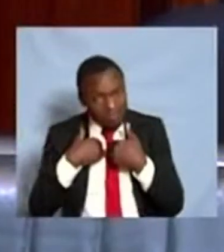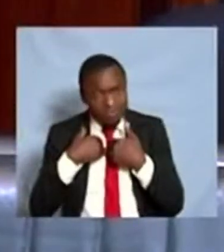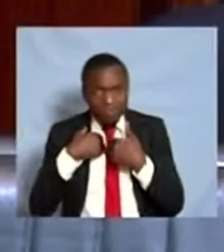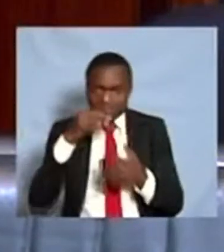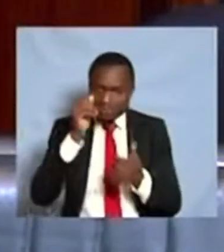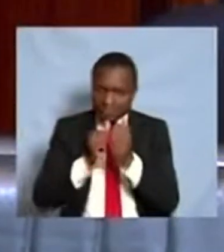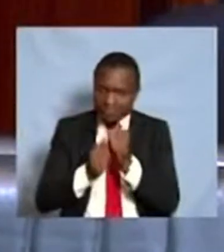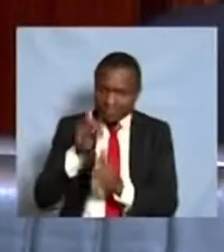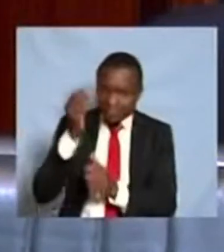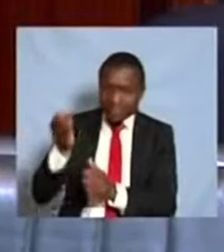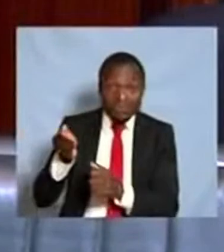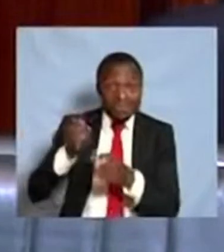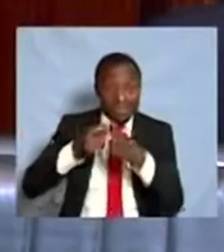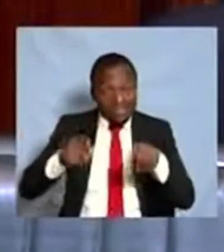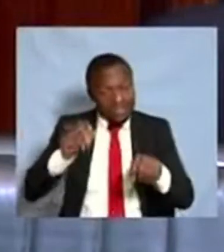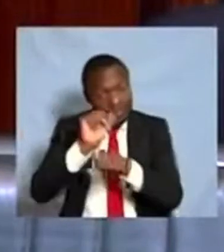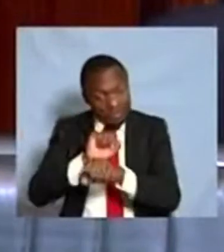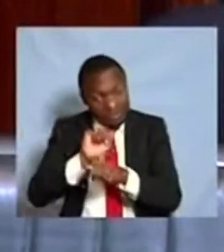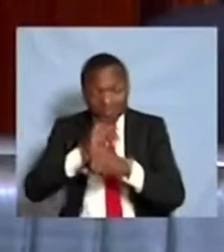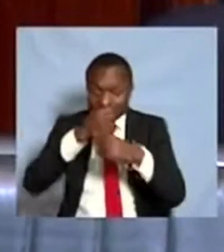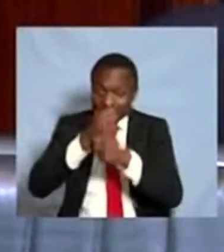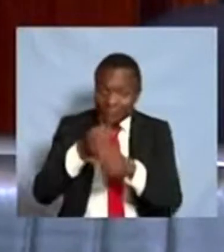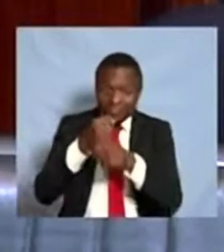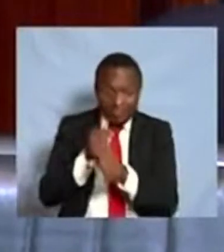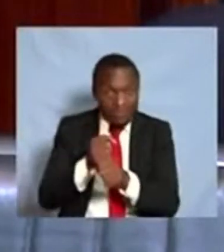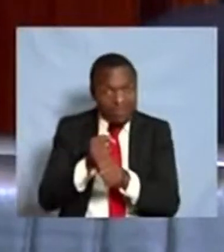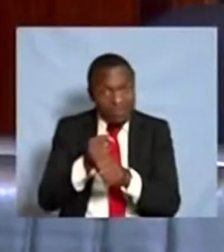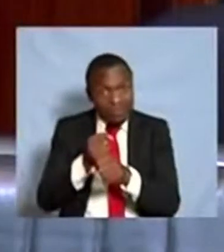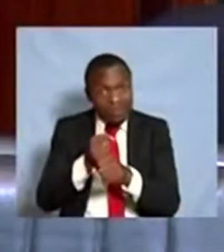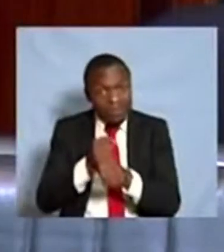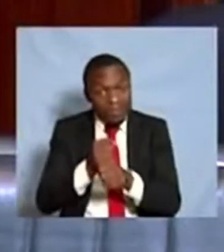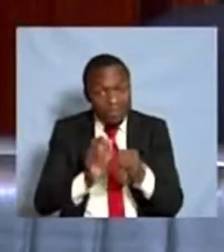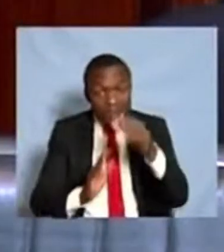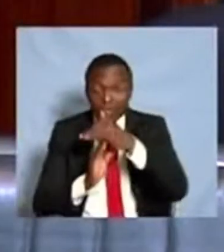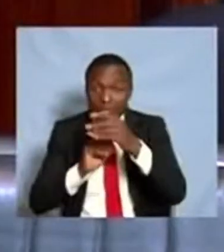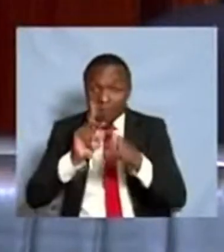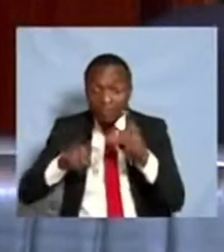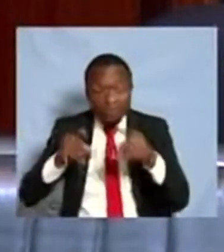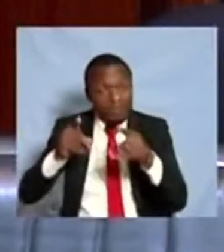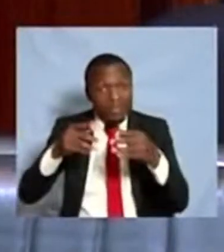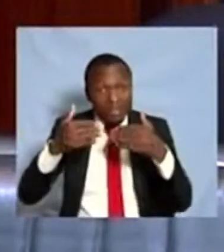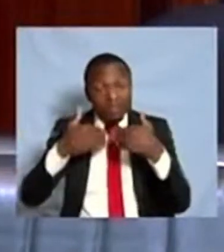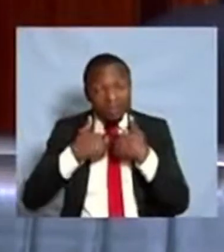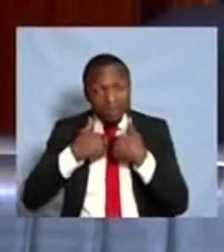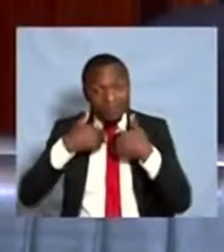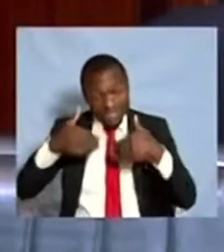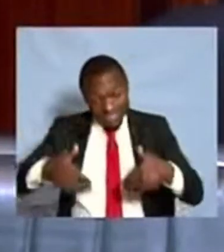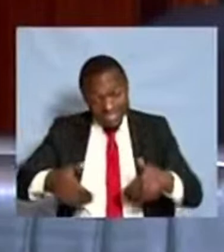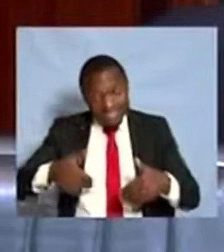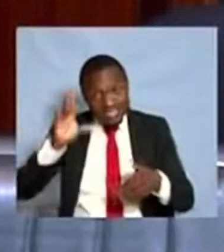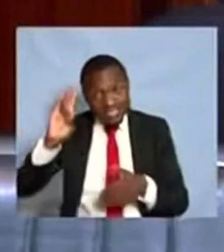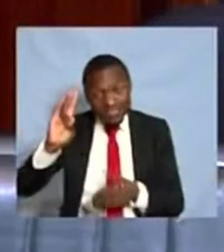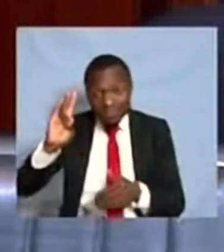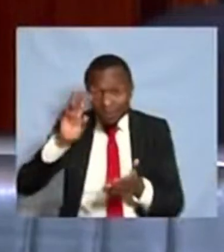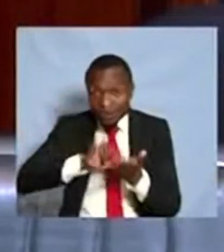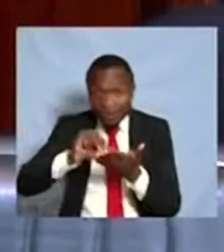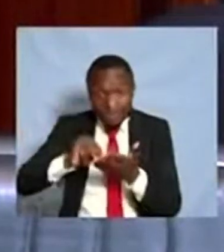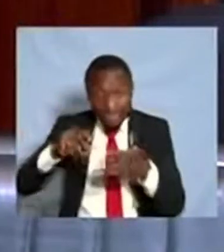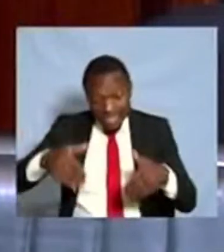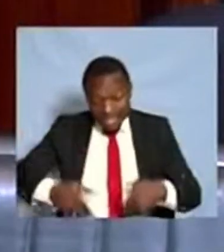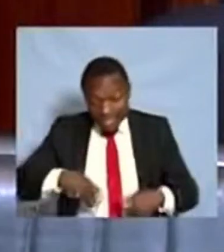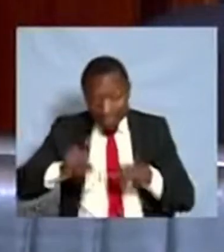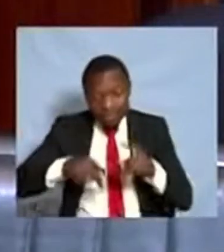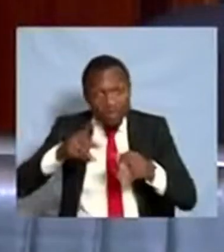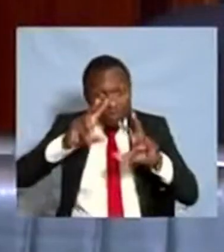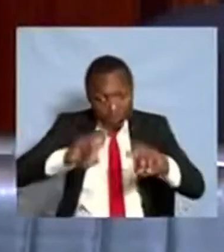inhibiting job creation, that are inhibiting people. We have 7 million young people looking for jobs. We need